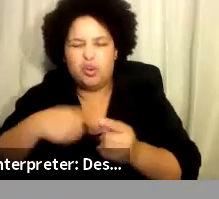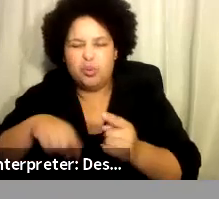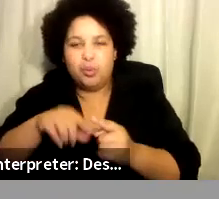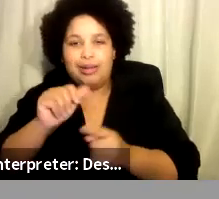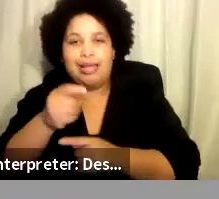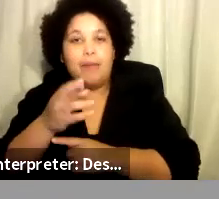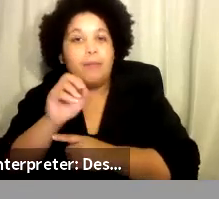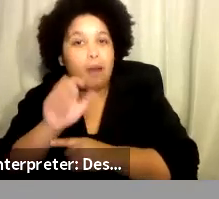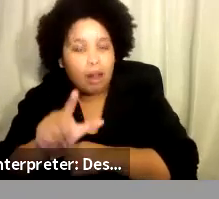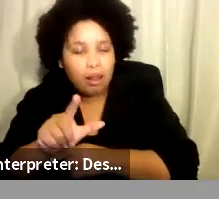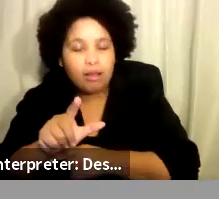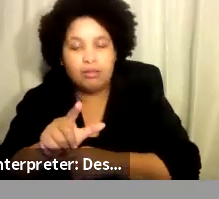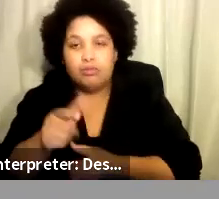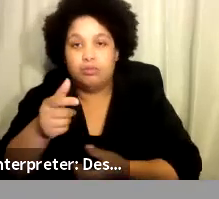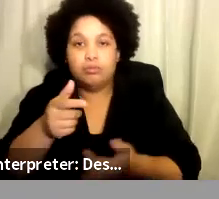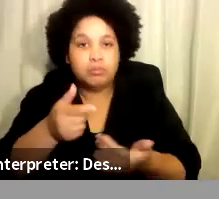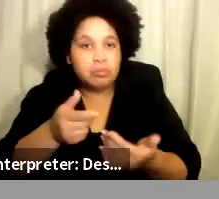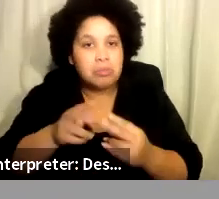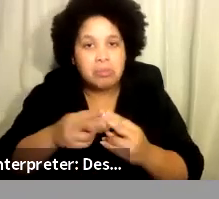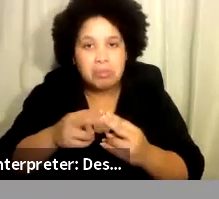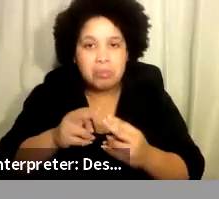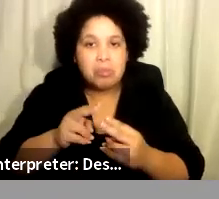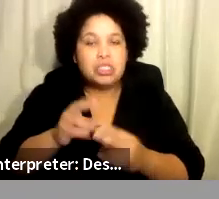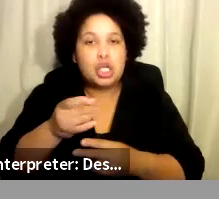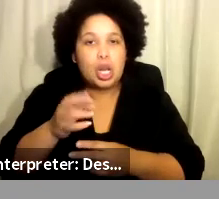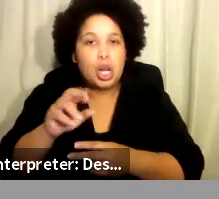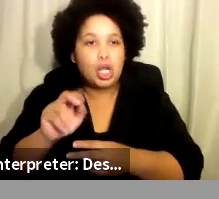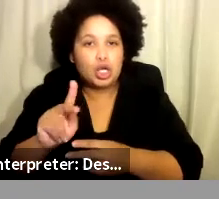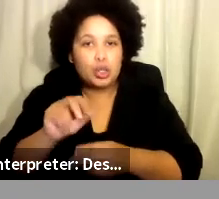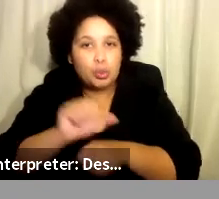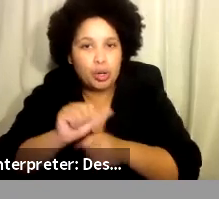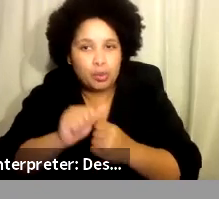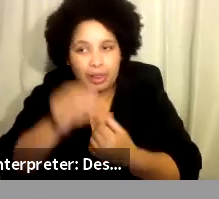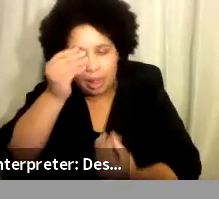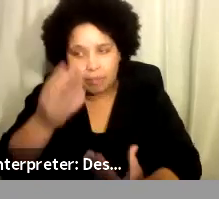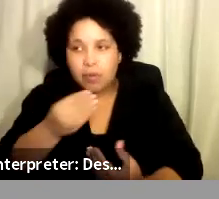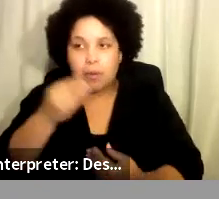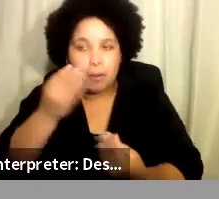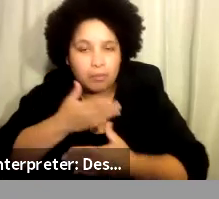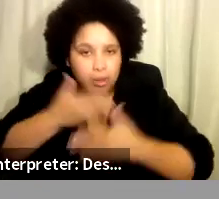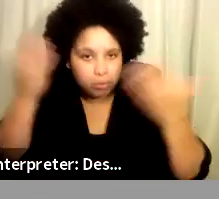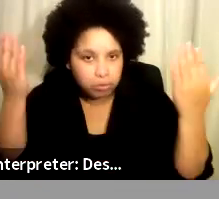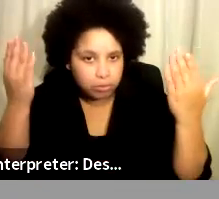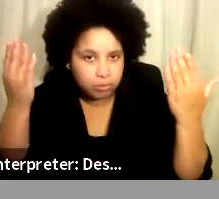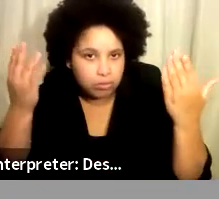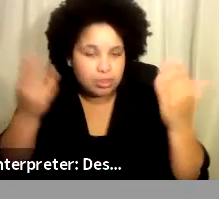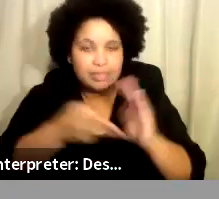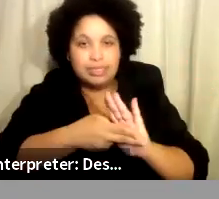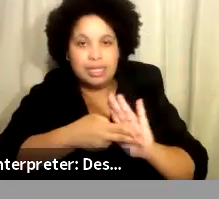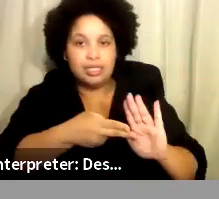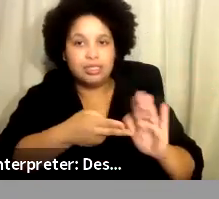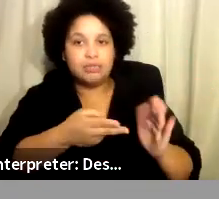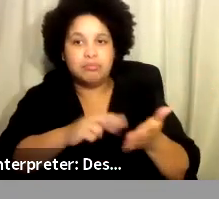that whichever enrollment clerk that you're working with knows that you are considered a homeless status, so that we make sure that